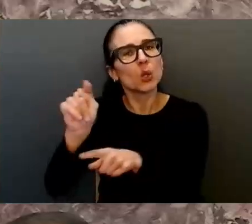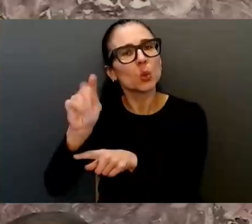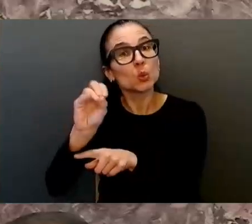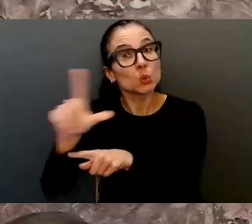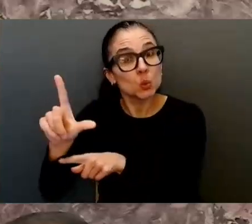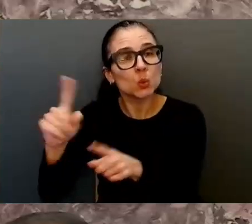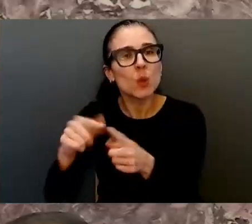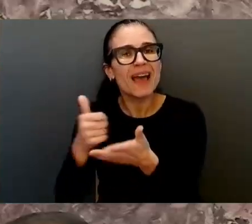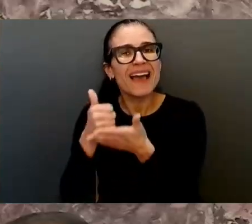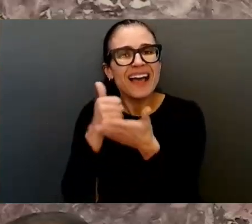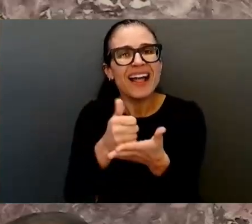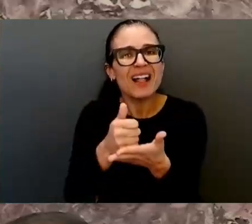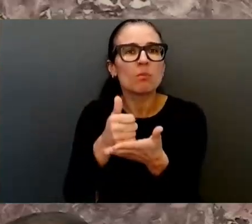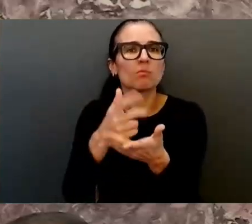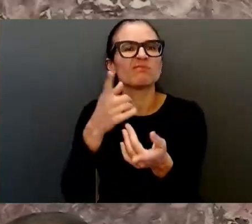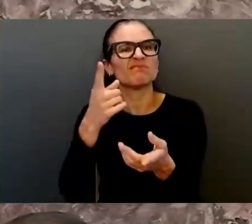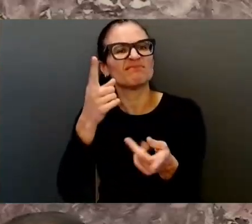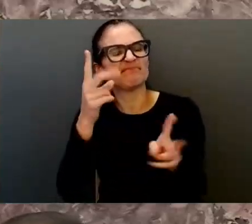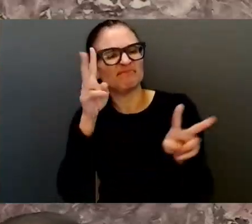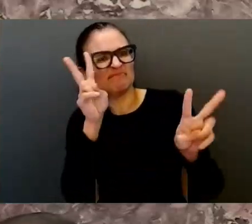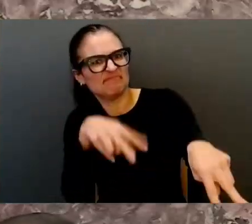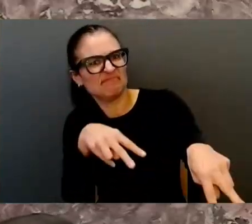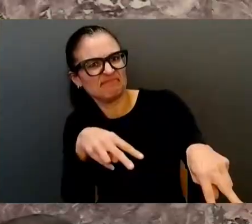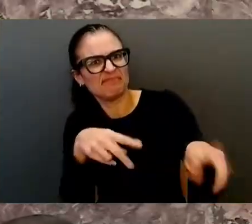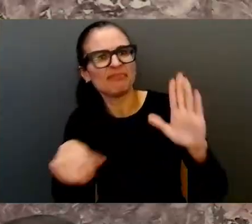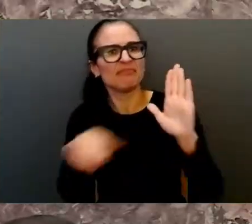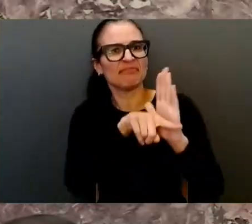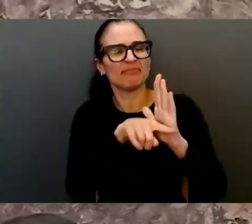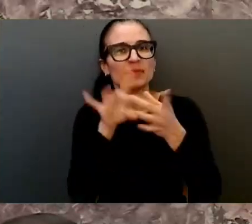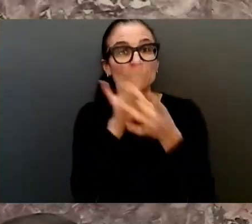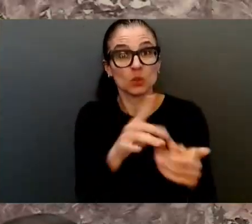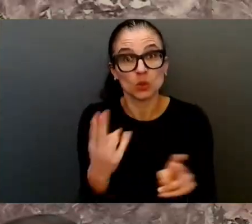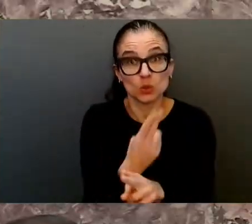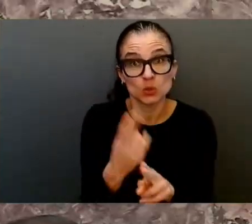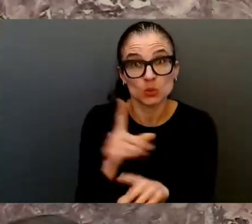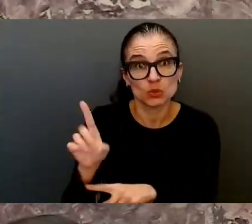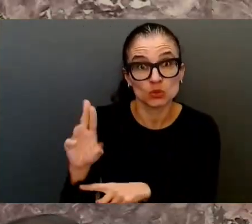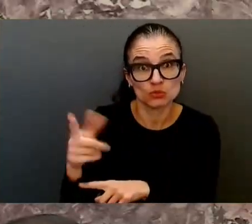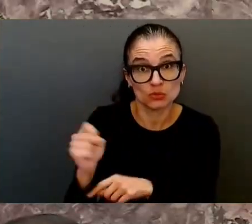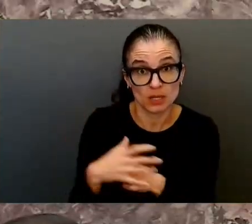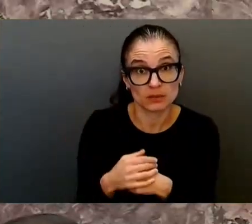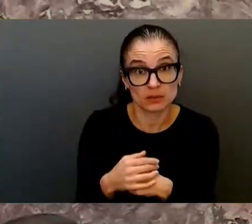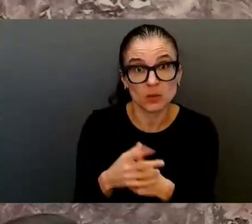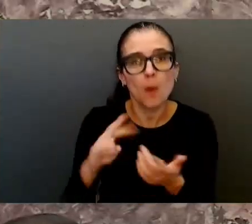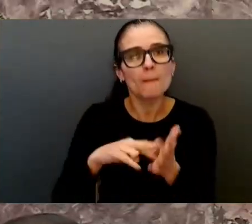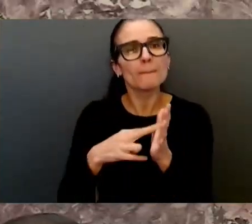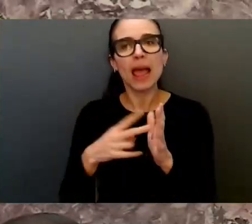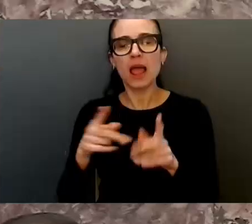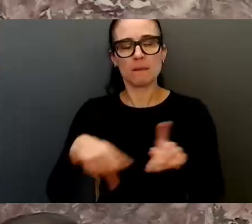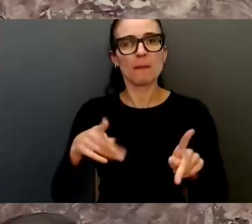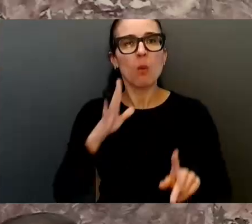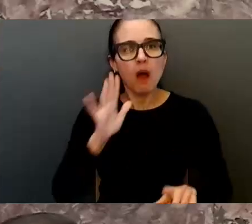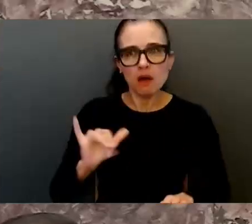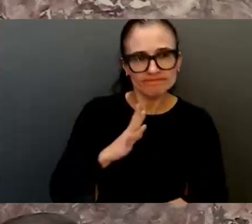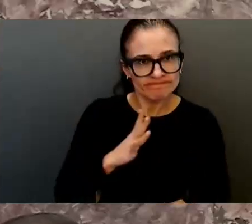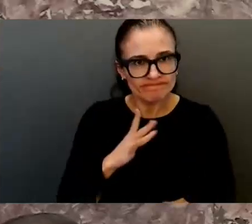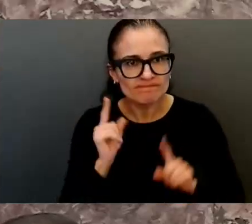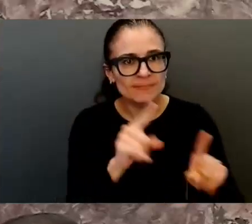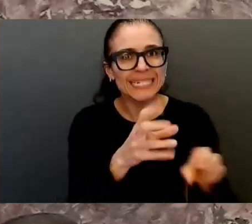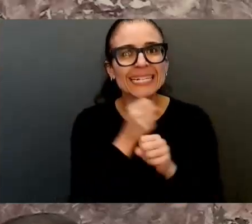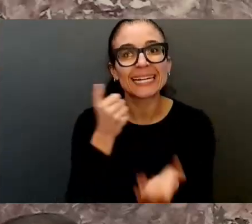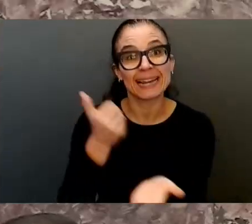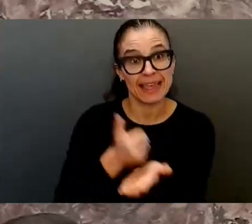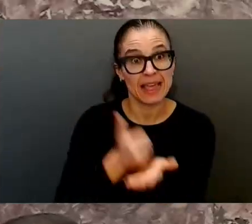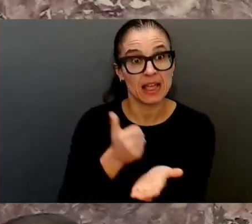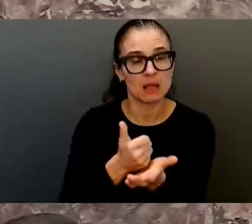they need and overcome some of the barriers. We're always monitoring the programs, the initiatives that we've taken, and we've shown the